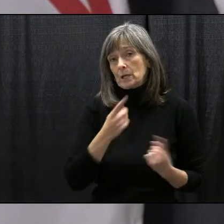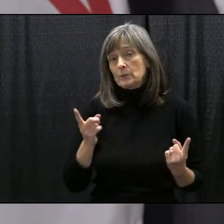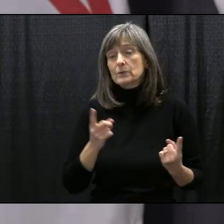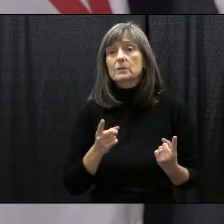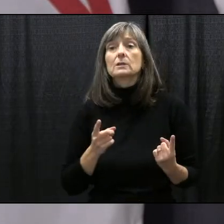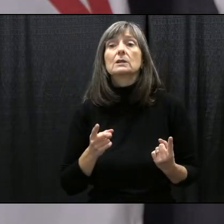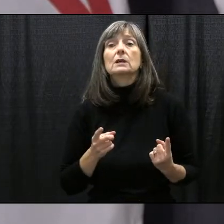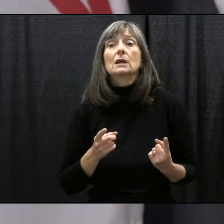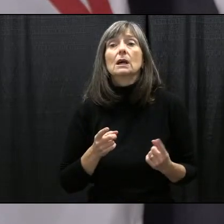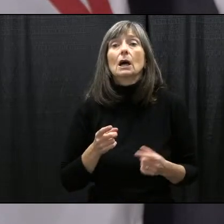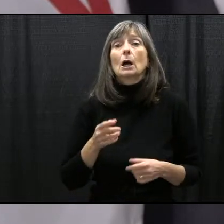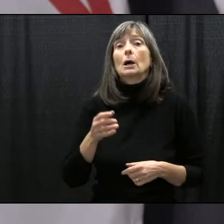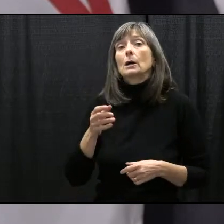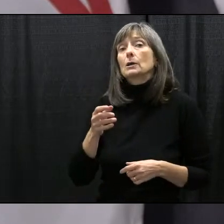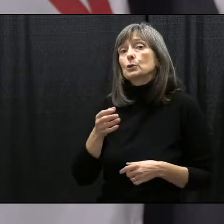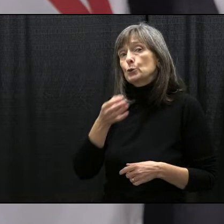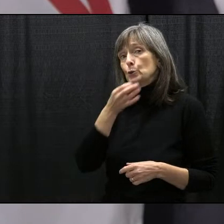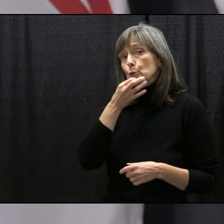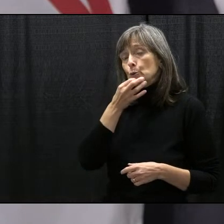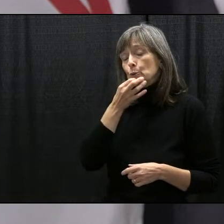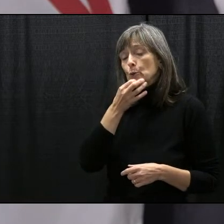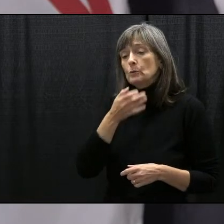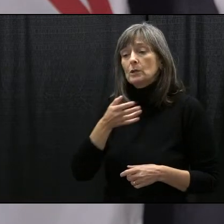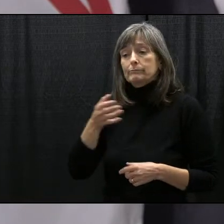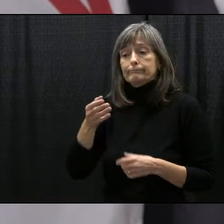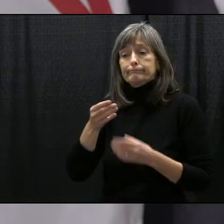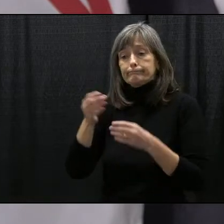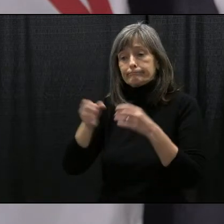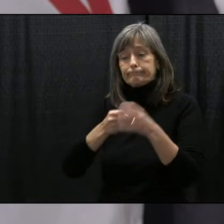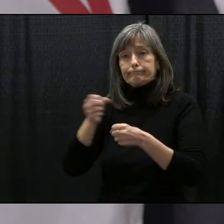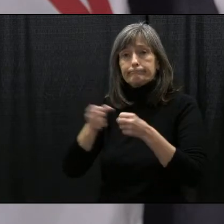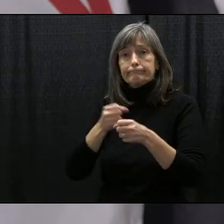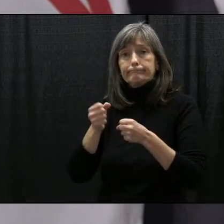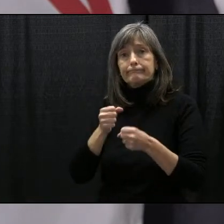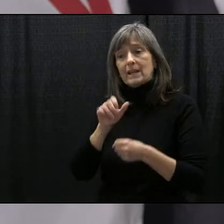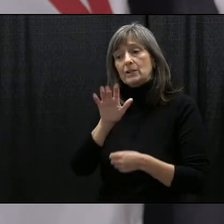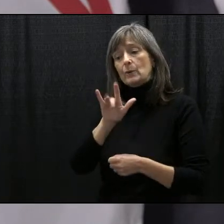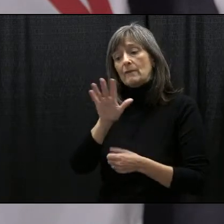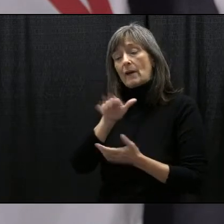that procurement will soon begin to support capital investment